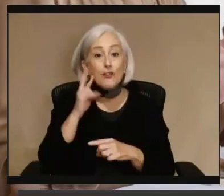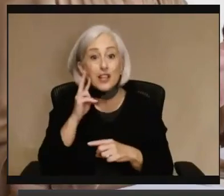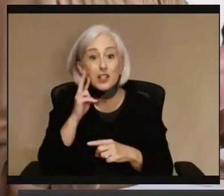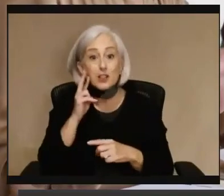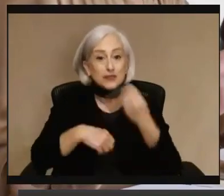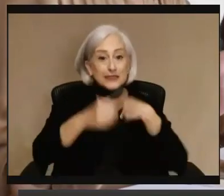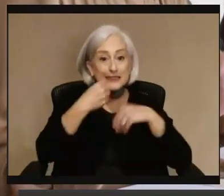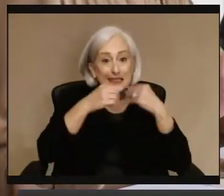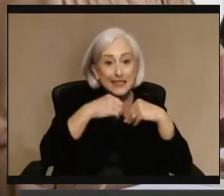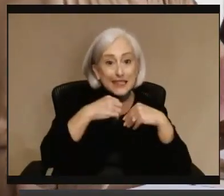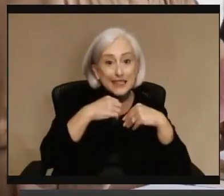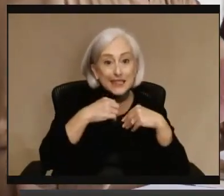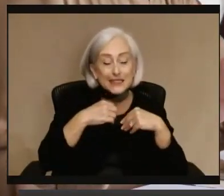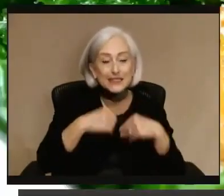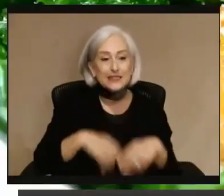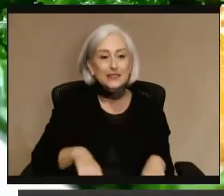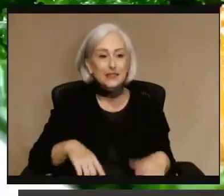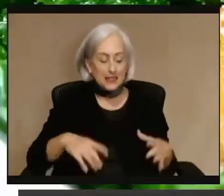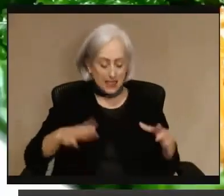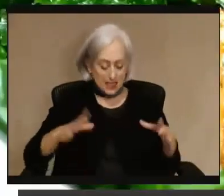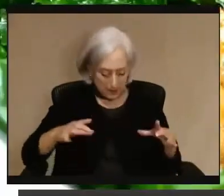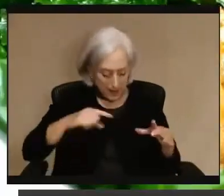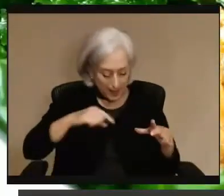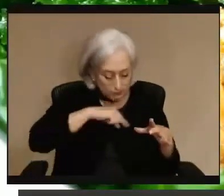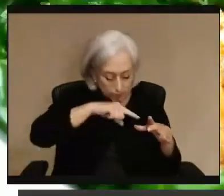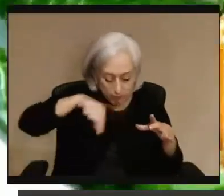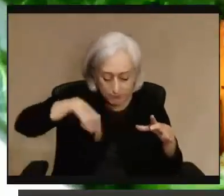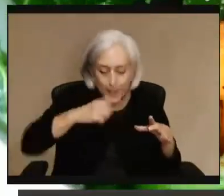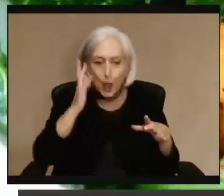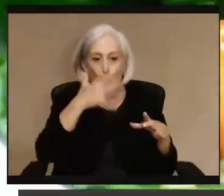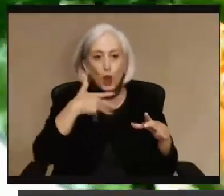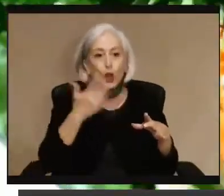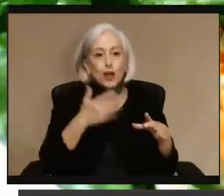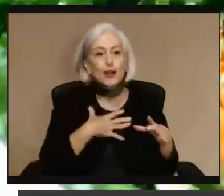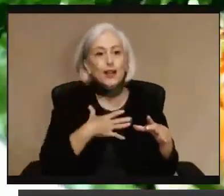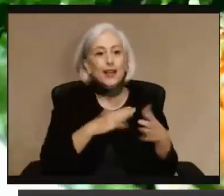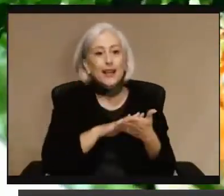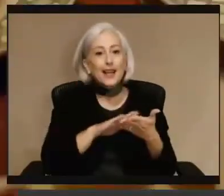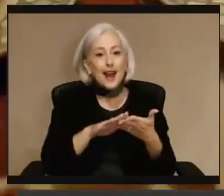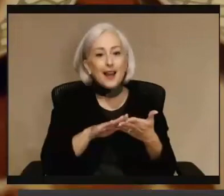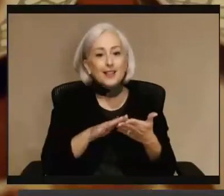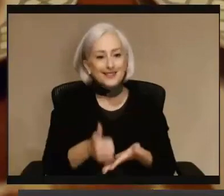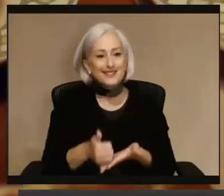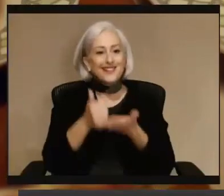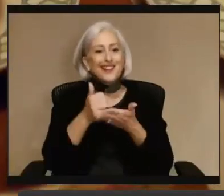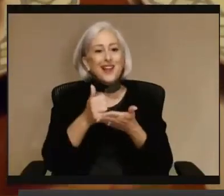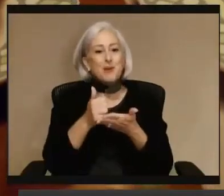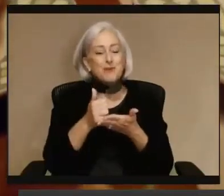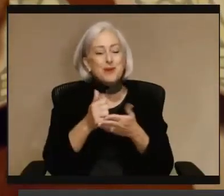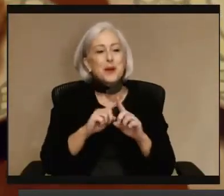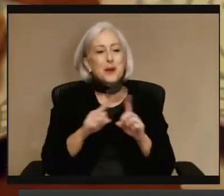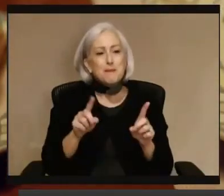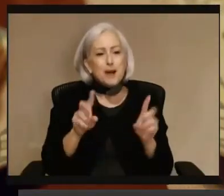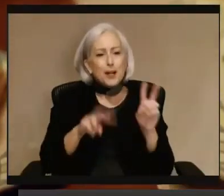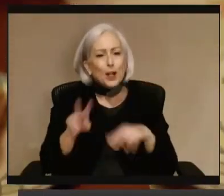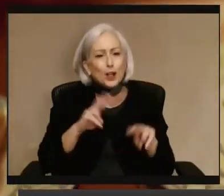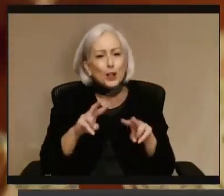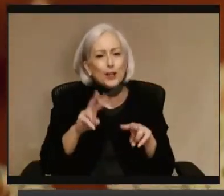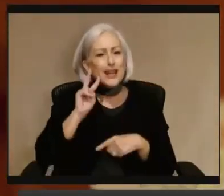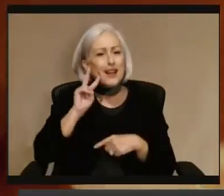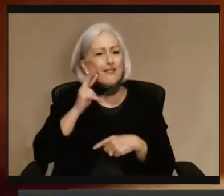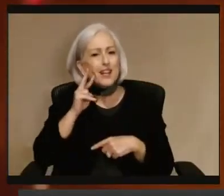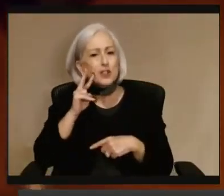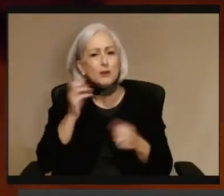look nice can be really helpful. But also really exploring some of the vegetables. Many of our older populations didn't have the